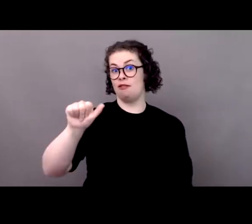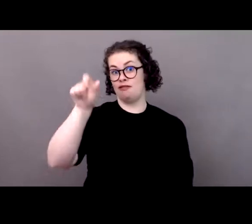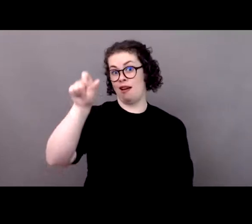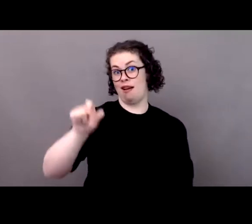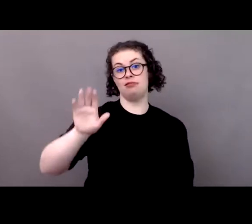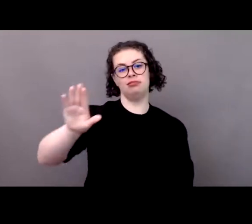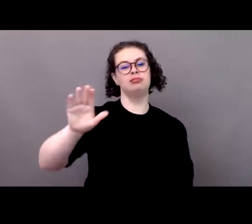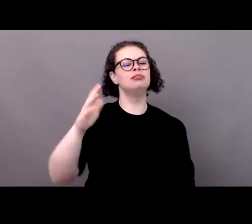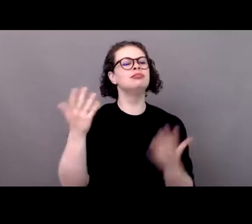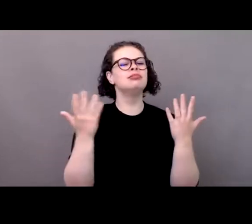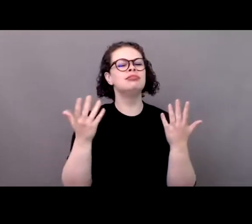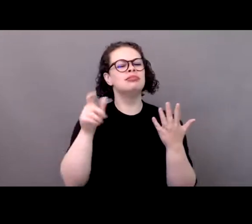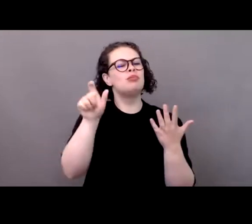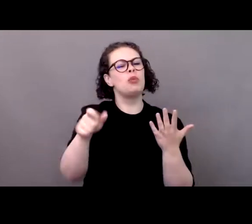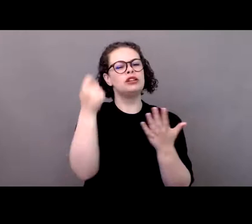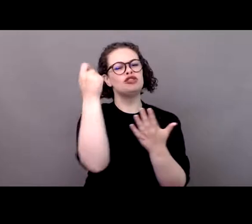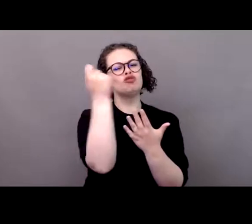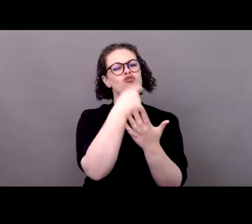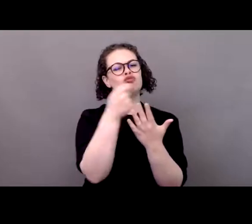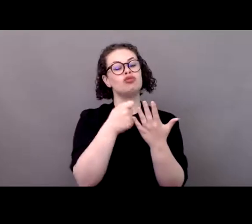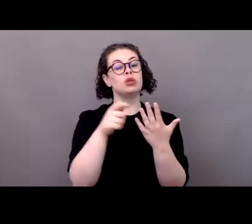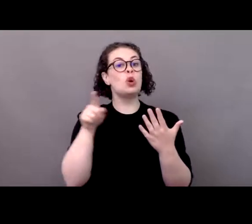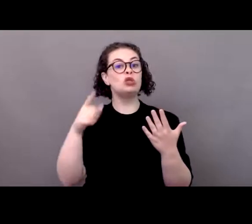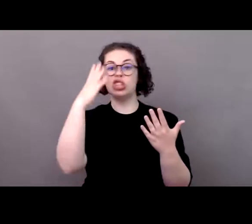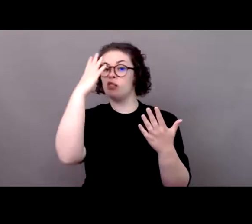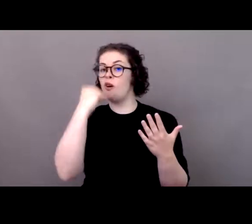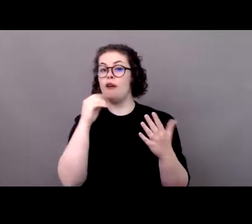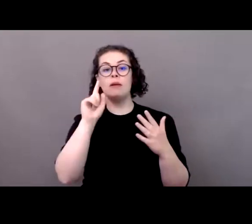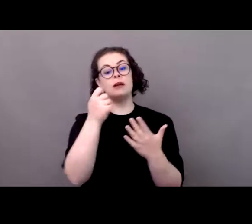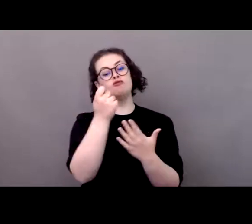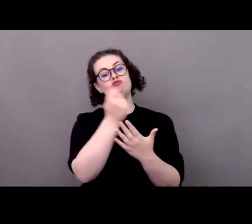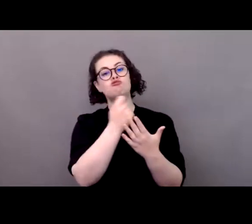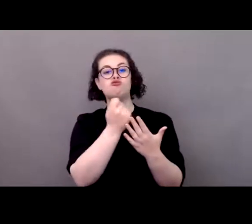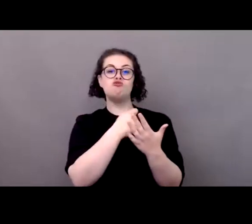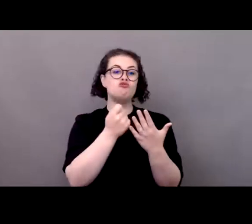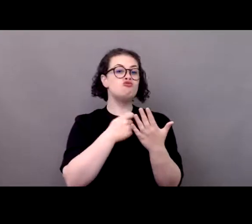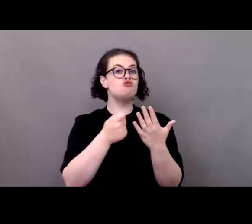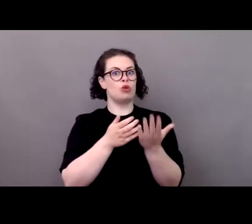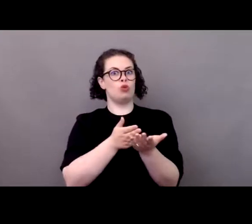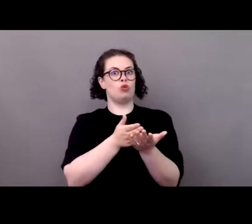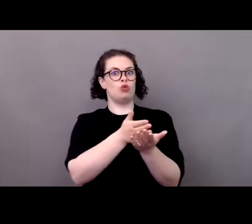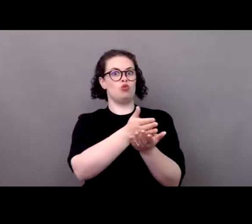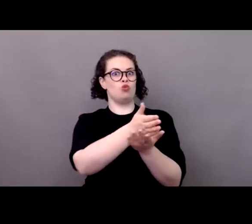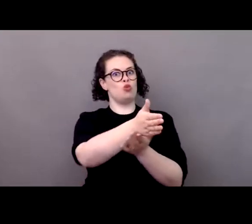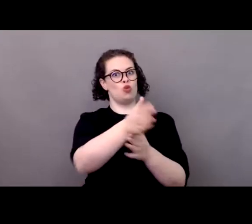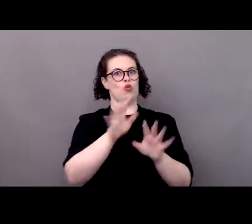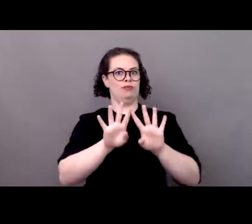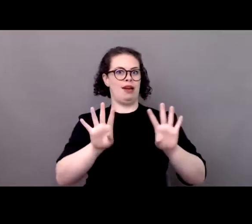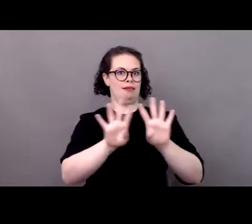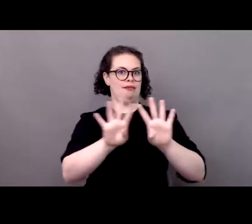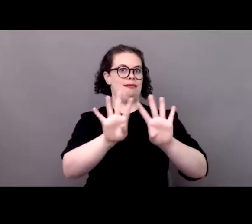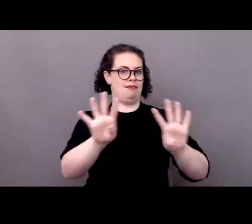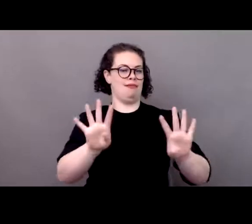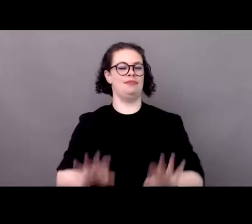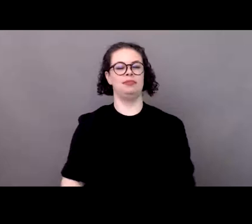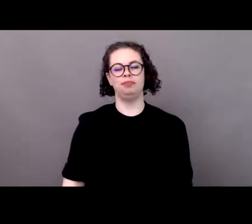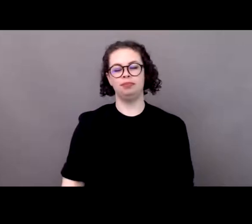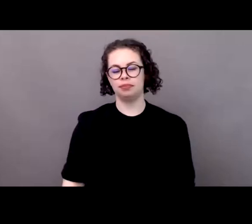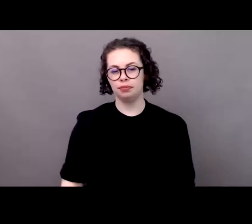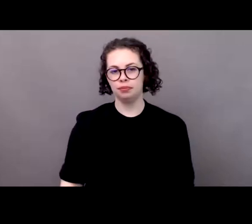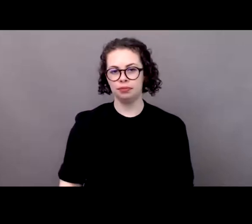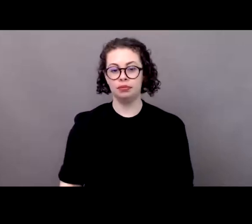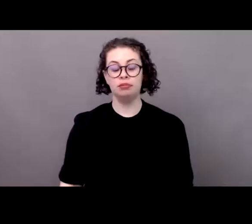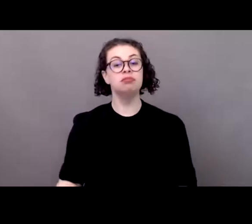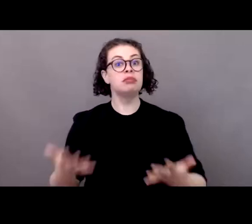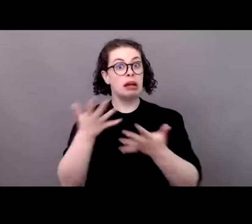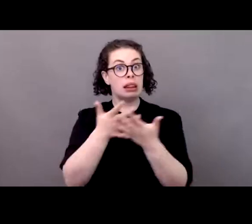gonna draw about everything we speak about in this round table. As for the languages